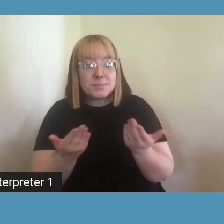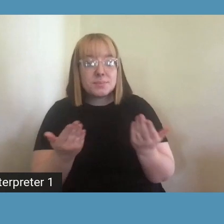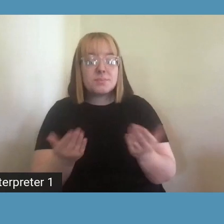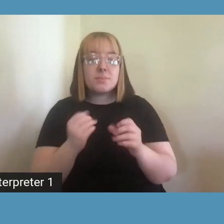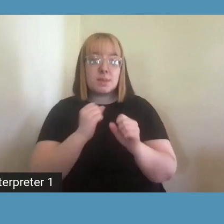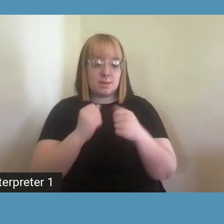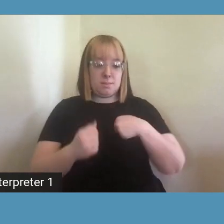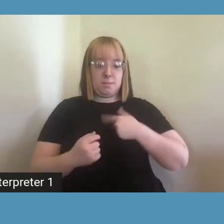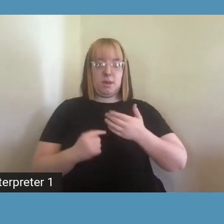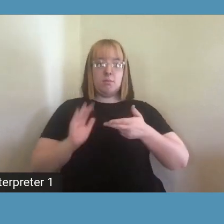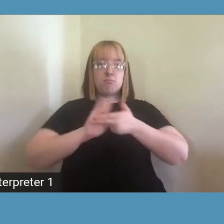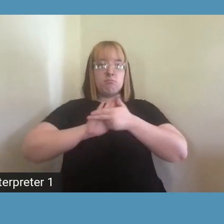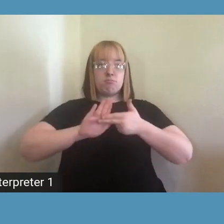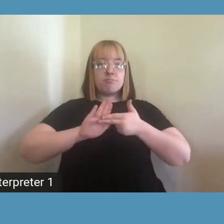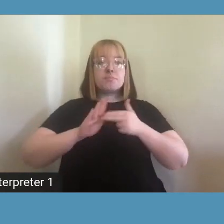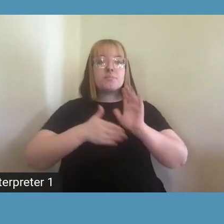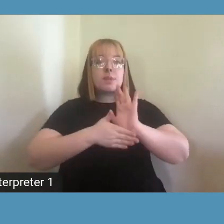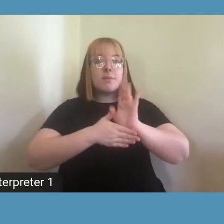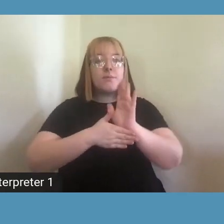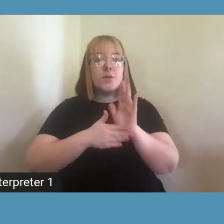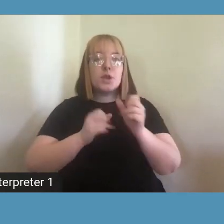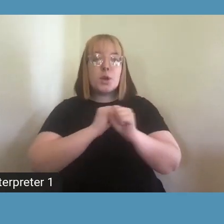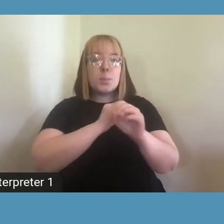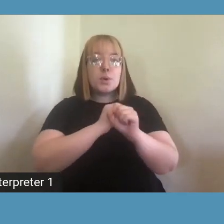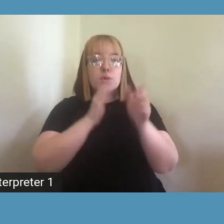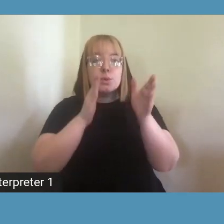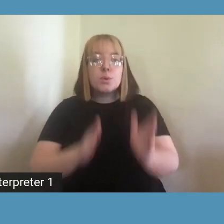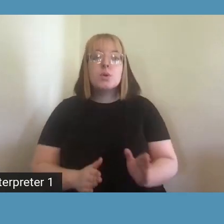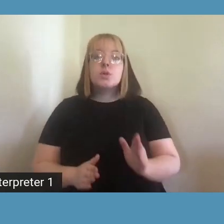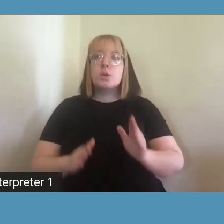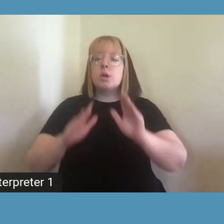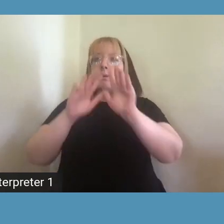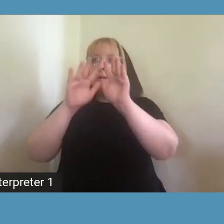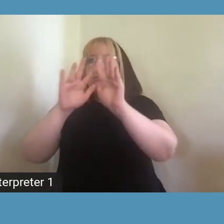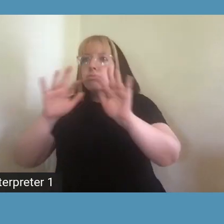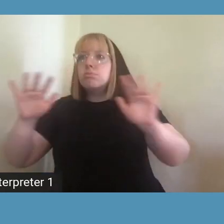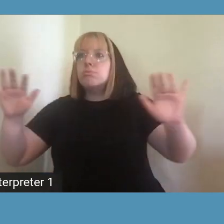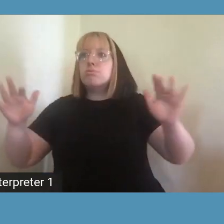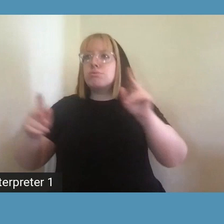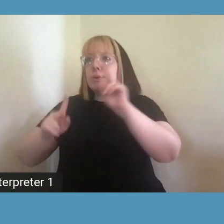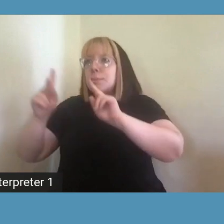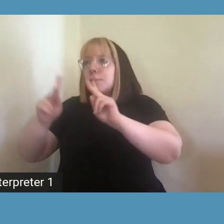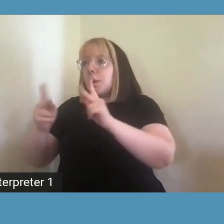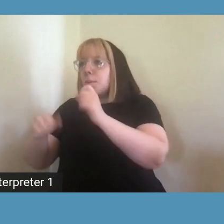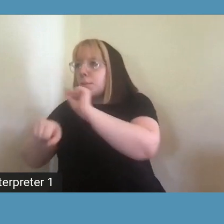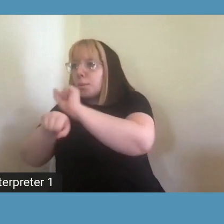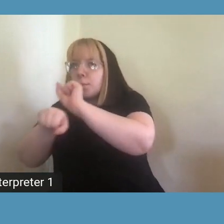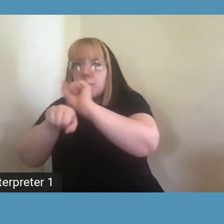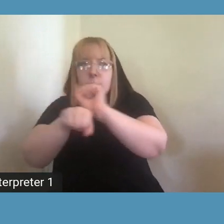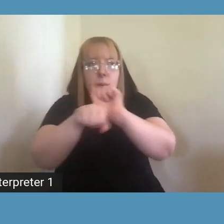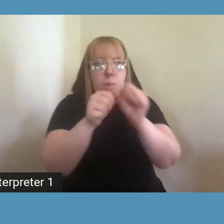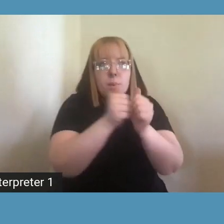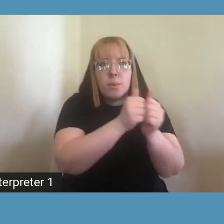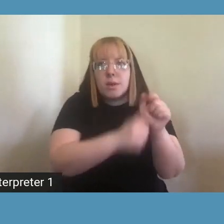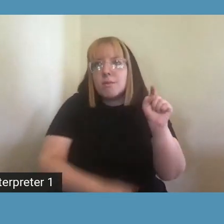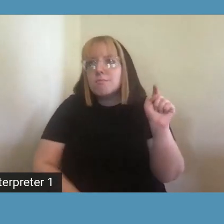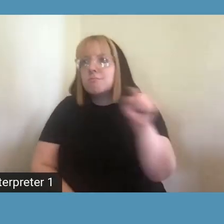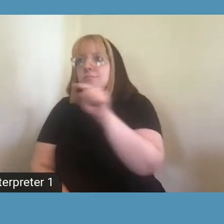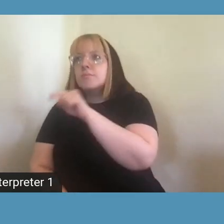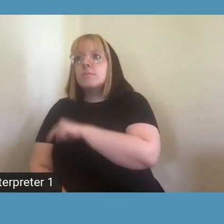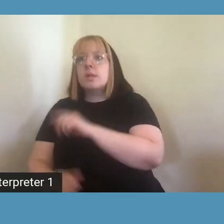gives me a broad range of people to get to work with. We have an education department, we have catering staff, we